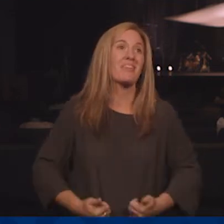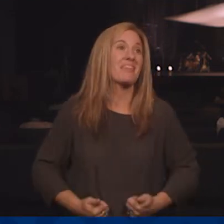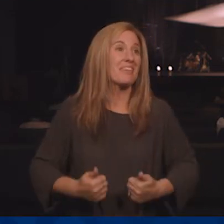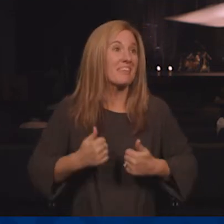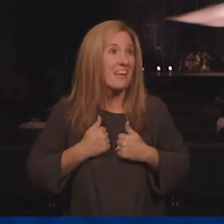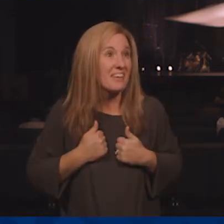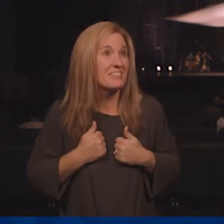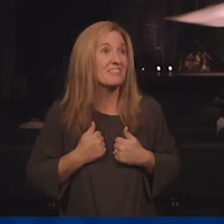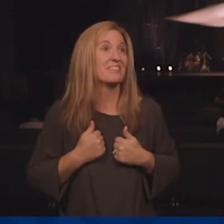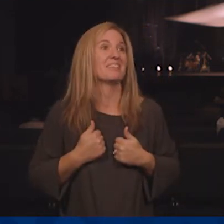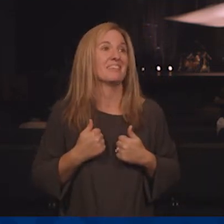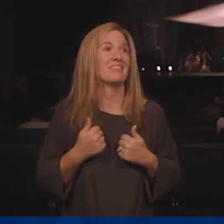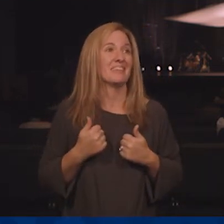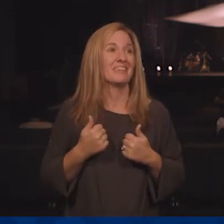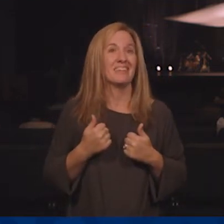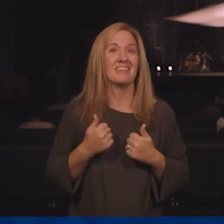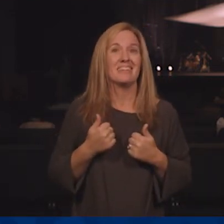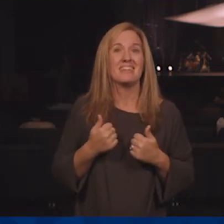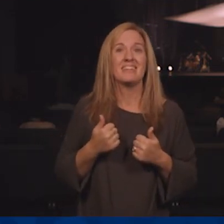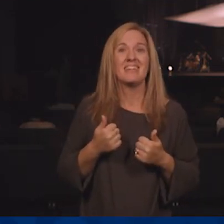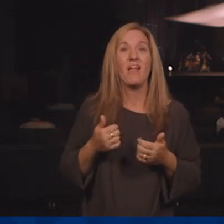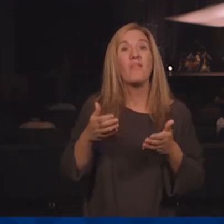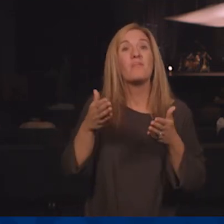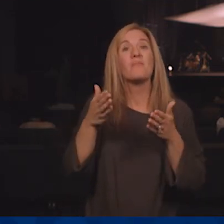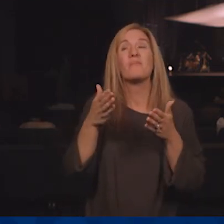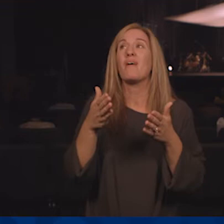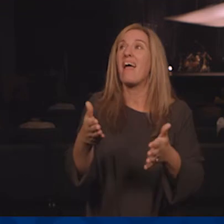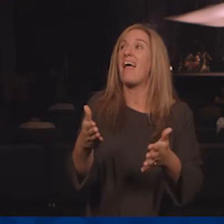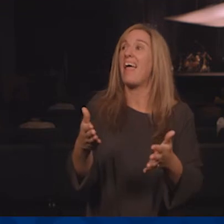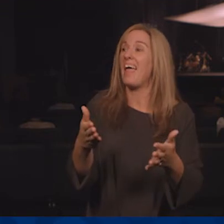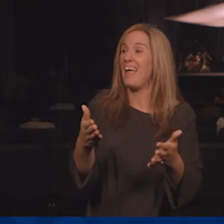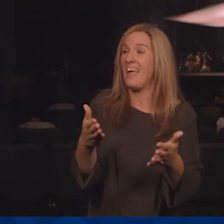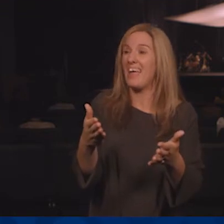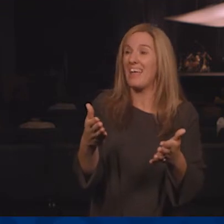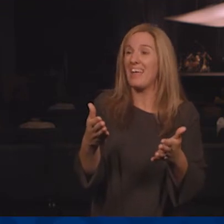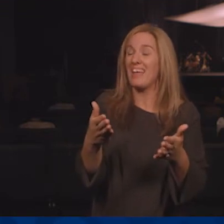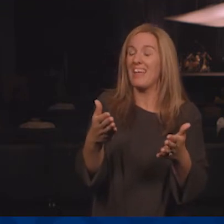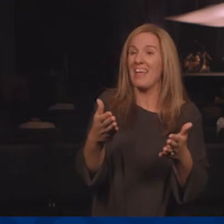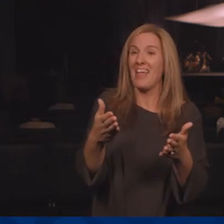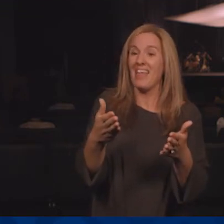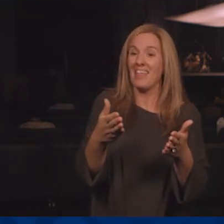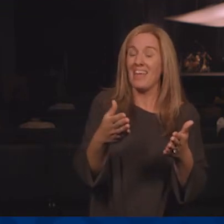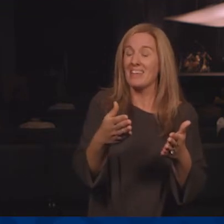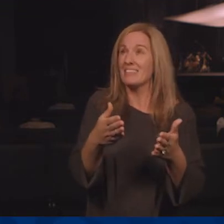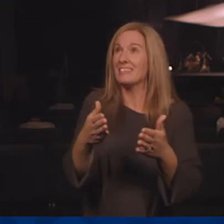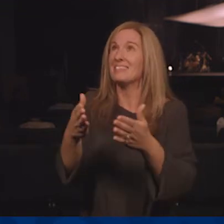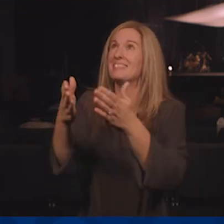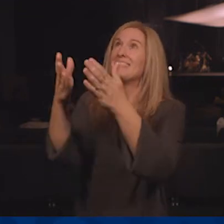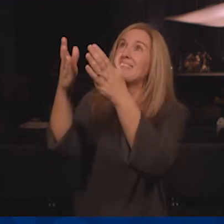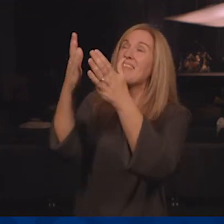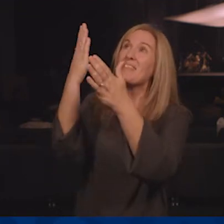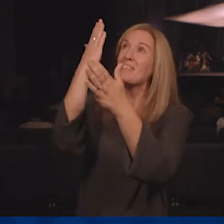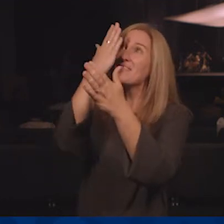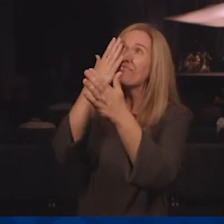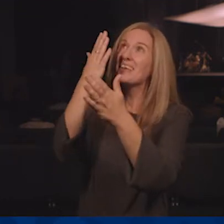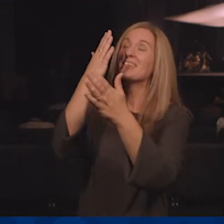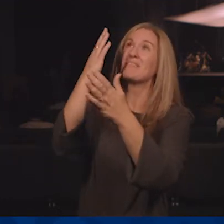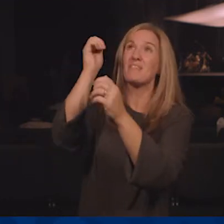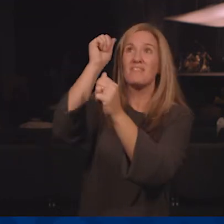life, the way that brings us straight to the face of our Father who is full of compassion and